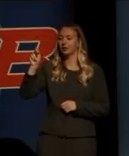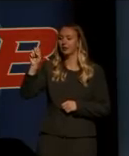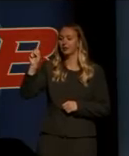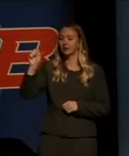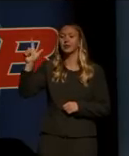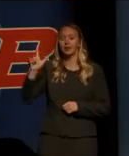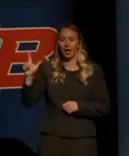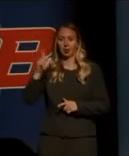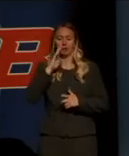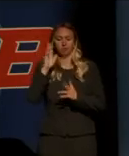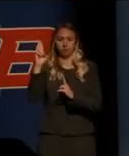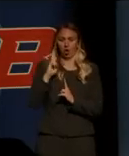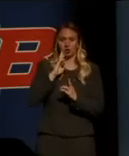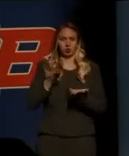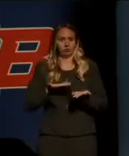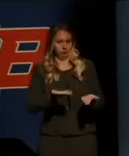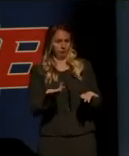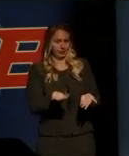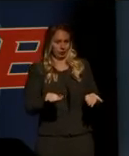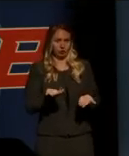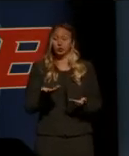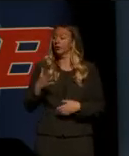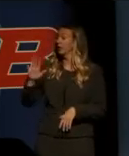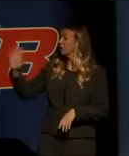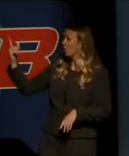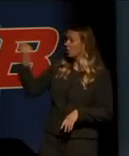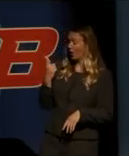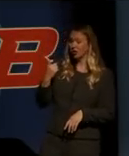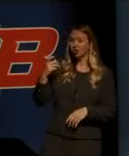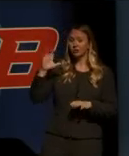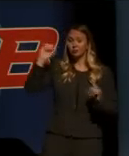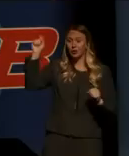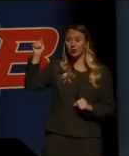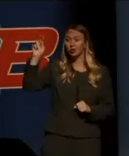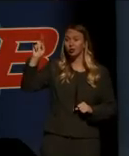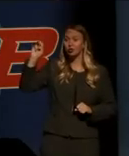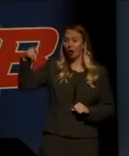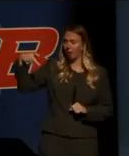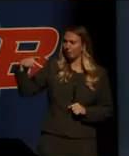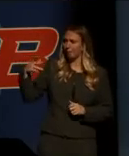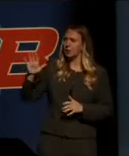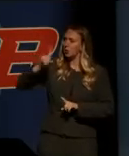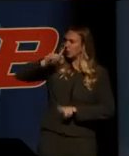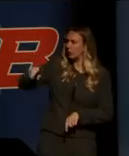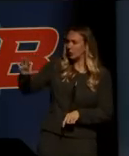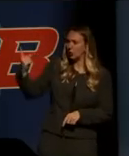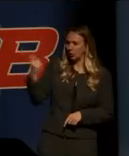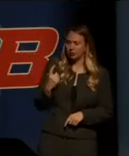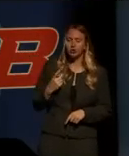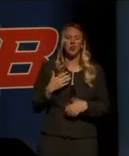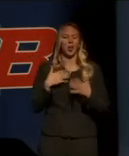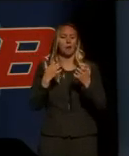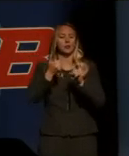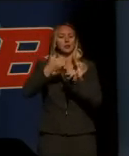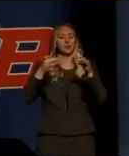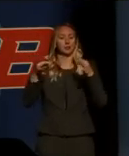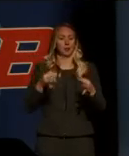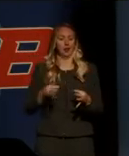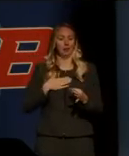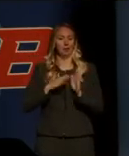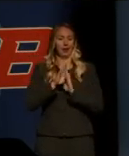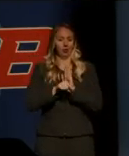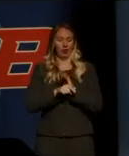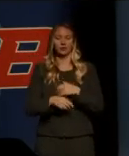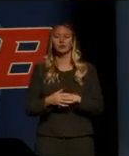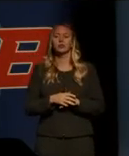In response to your question, President Tromp, I have to give you a background. I come to the Boise State